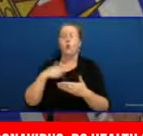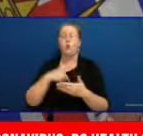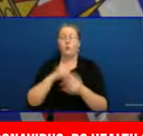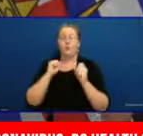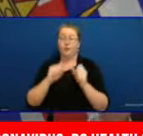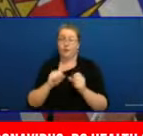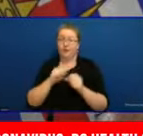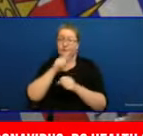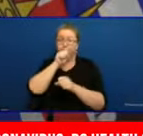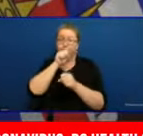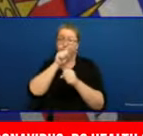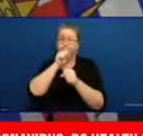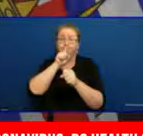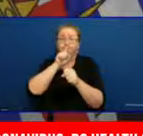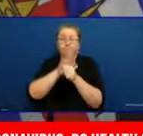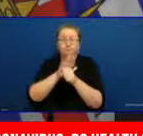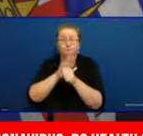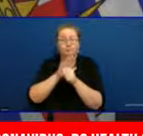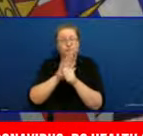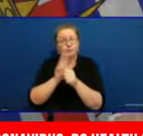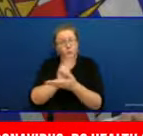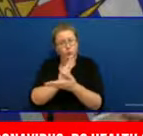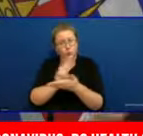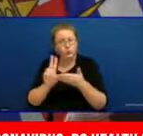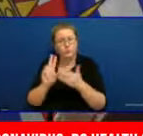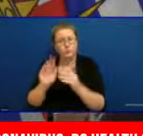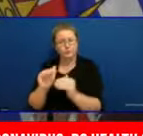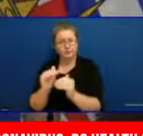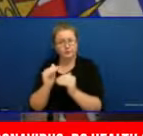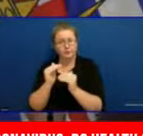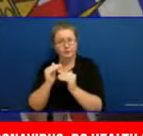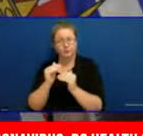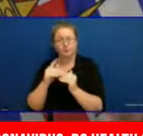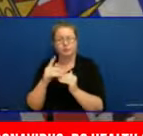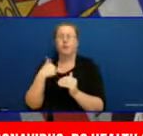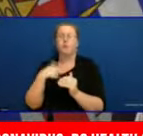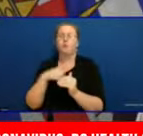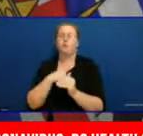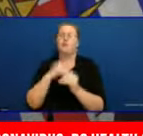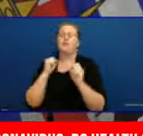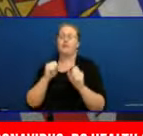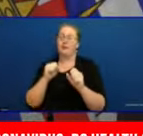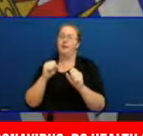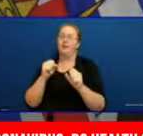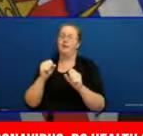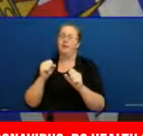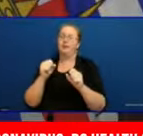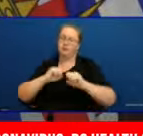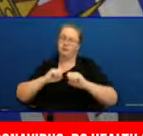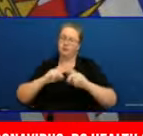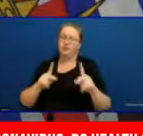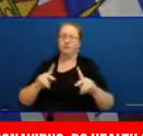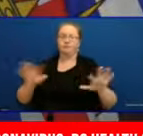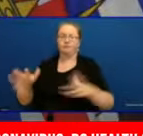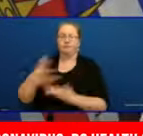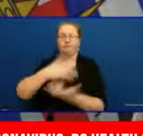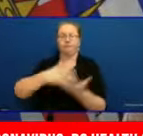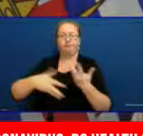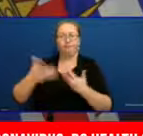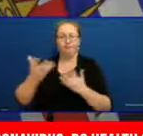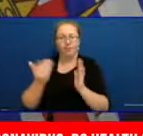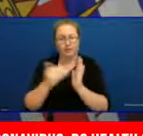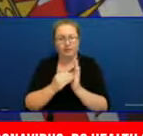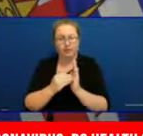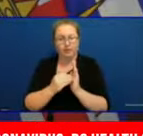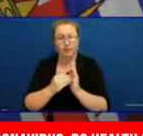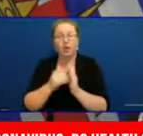one of the things that if we can break this chain of cycle, we can start getting back to again. But it's to focus people's attention on not